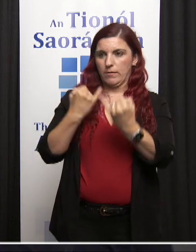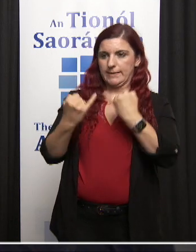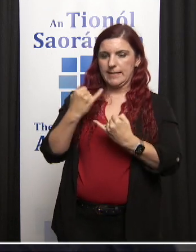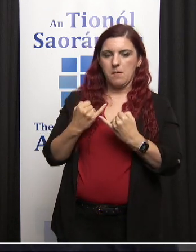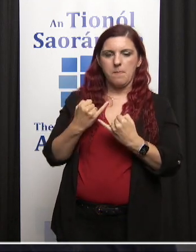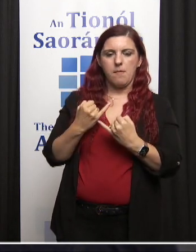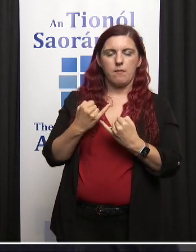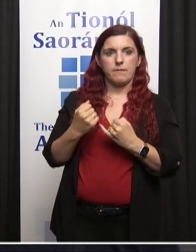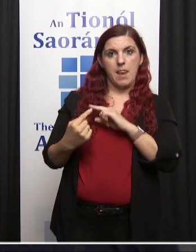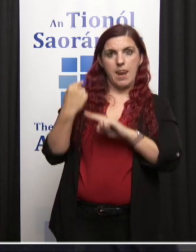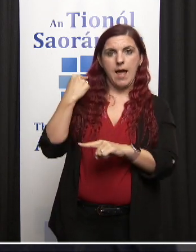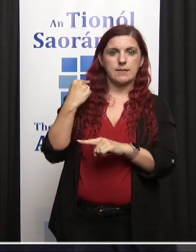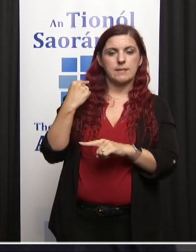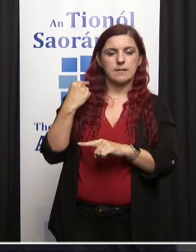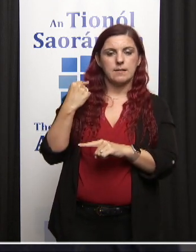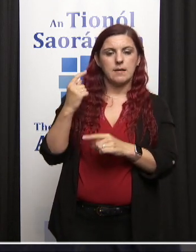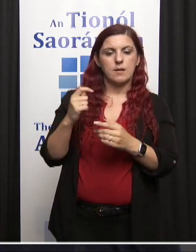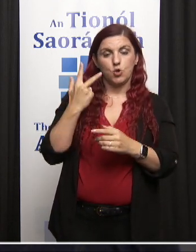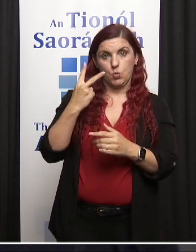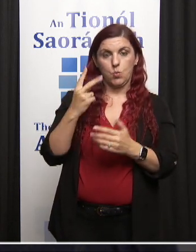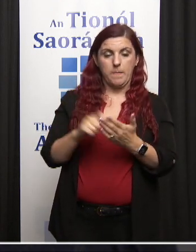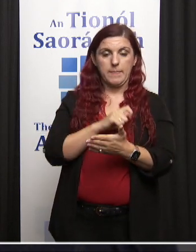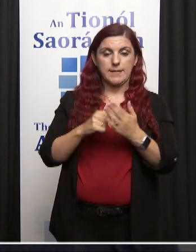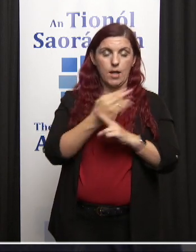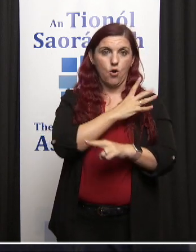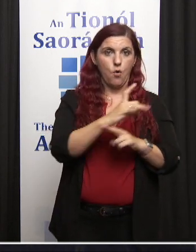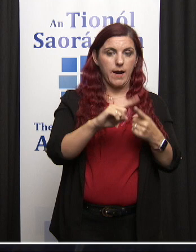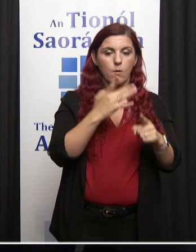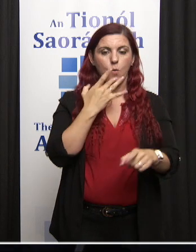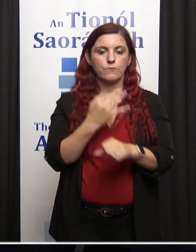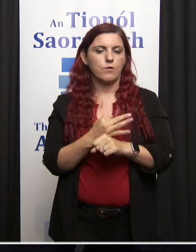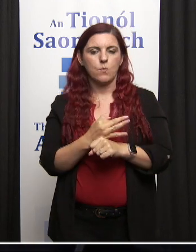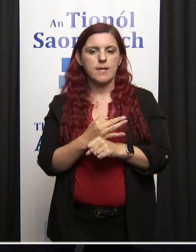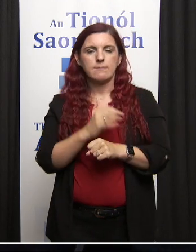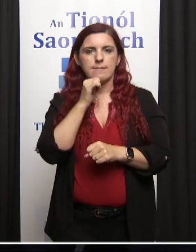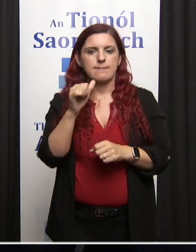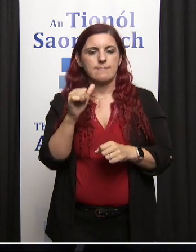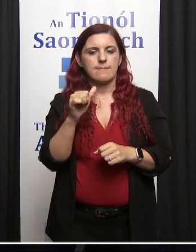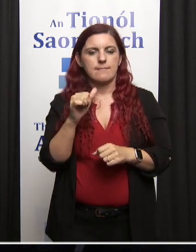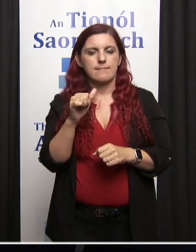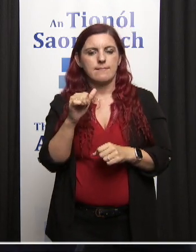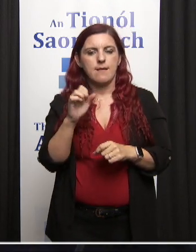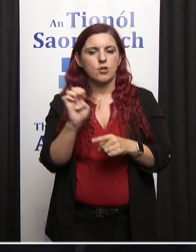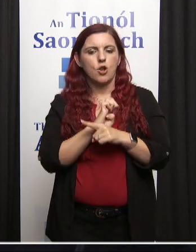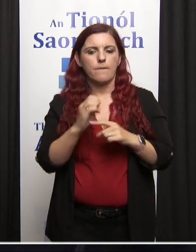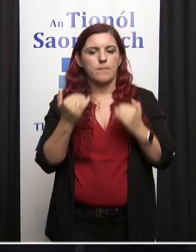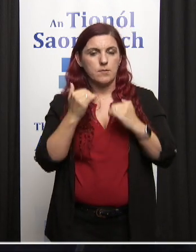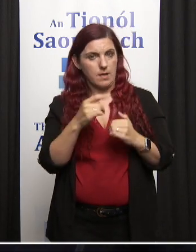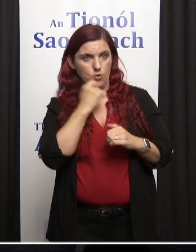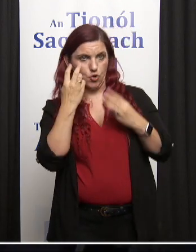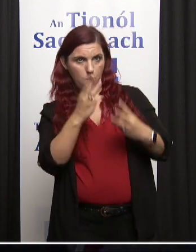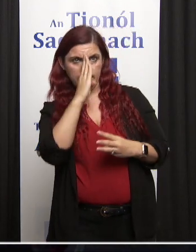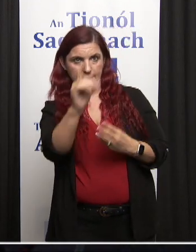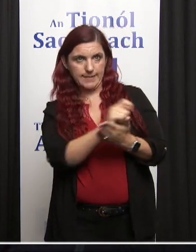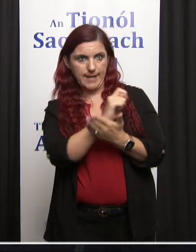the last 2 plebiscites in both Cork and Waterford is that The question that was asked was simply, do you like a directly